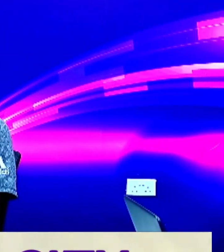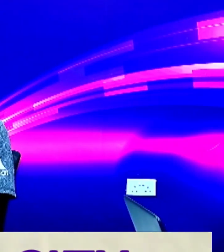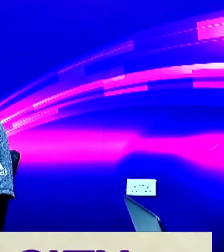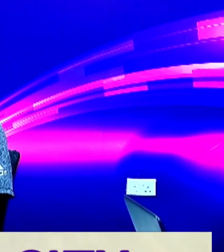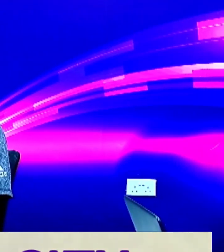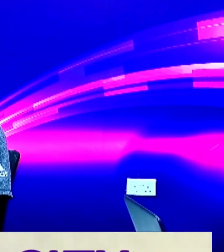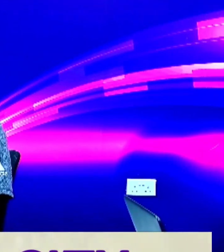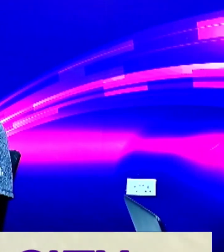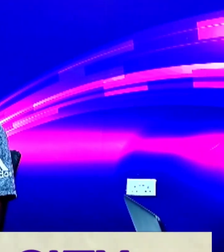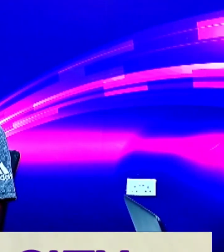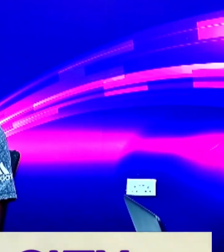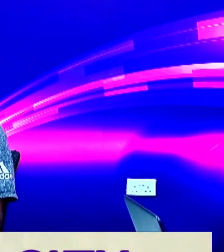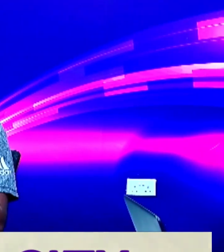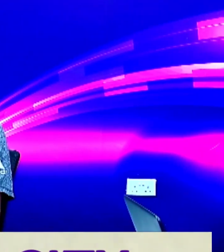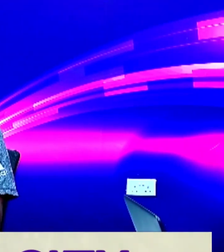The both teams,